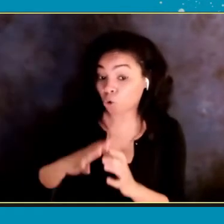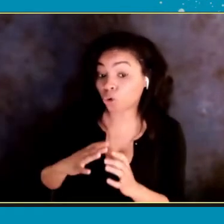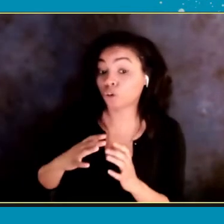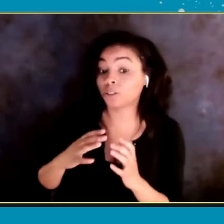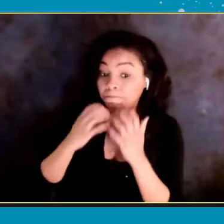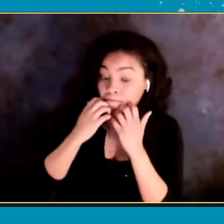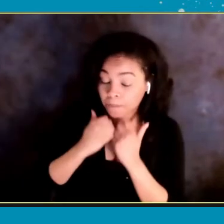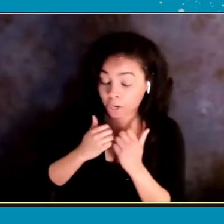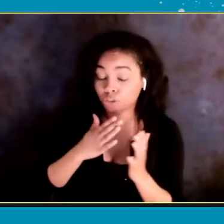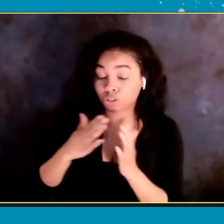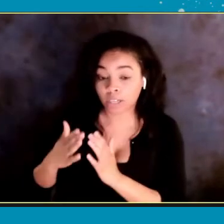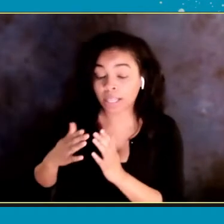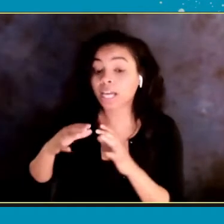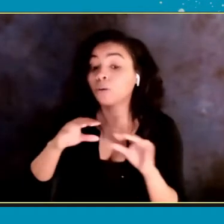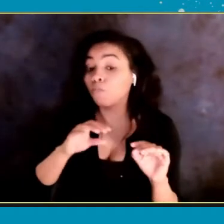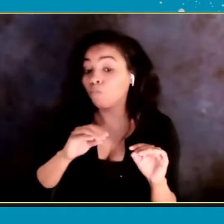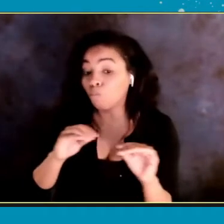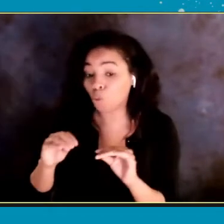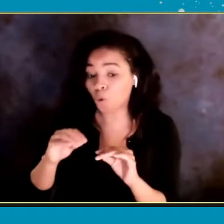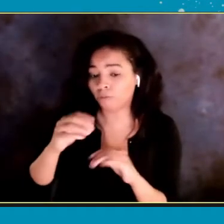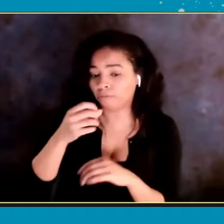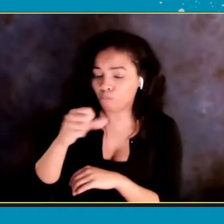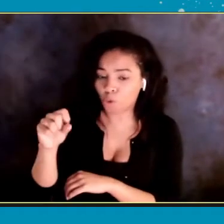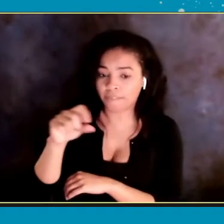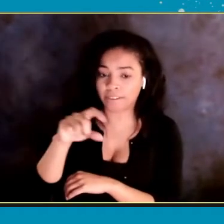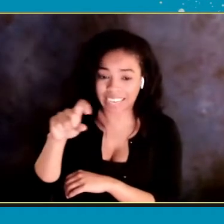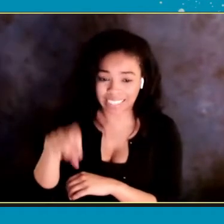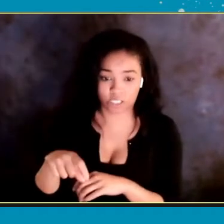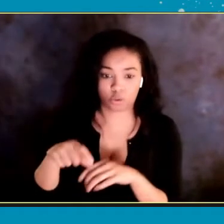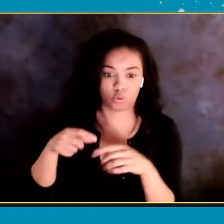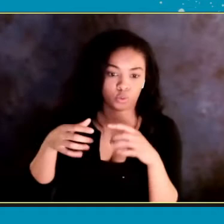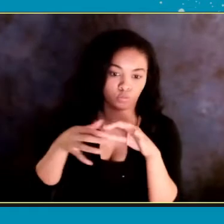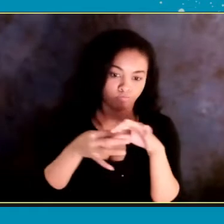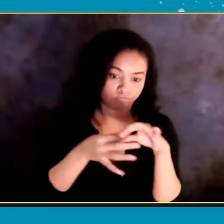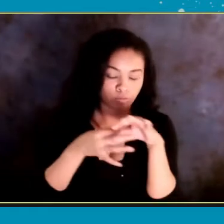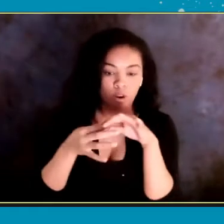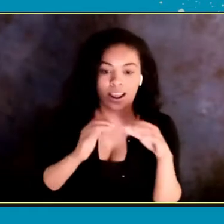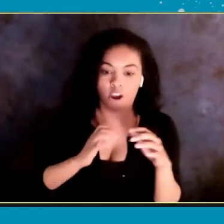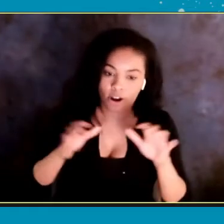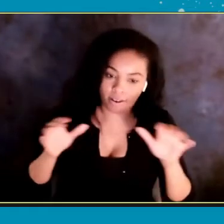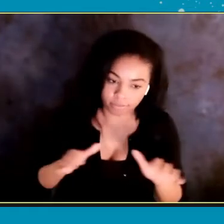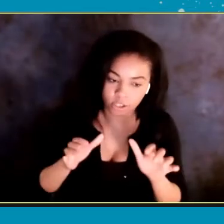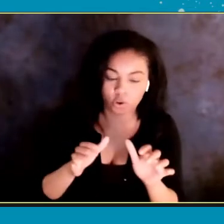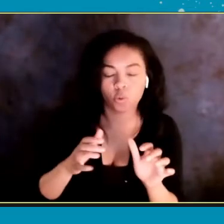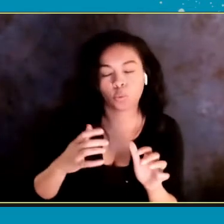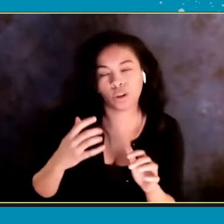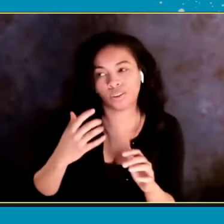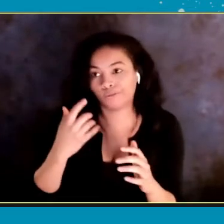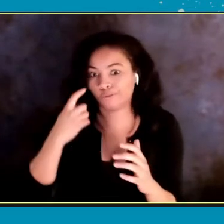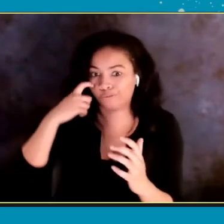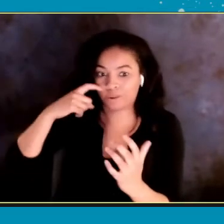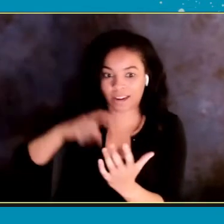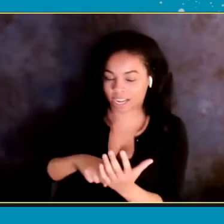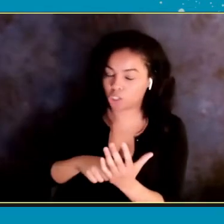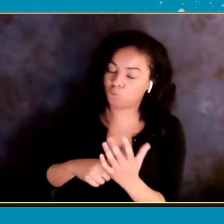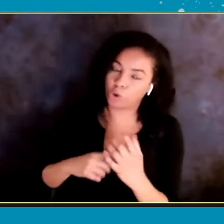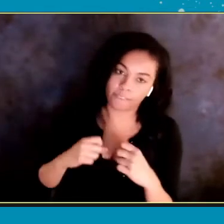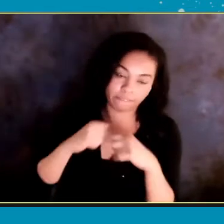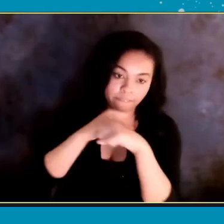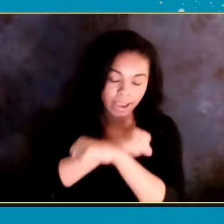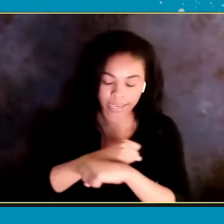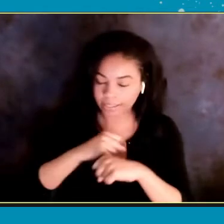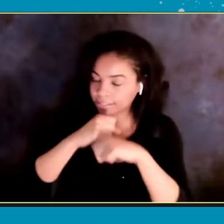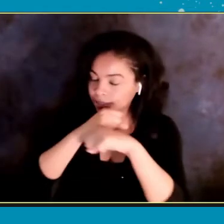Project, like Move Texas, to coordinate our actions. And we are realizing that we're fighting an uphill battle in the Texas state legislature, which